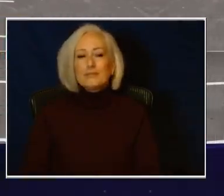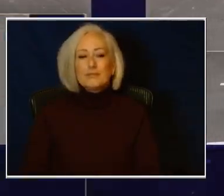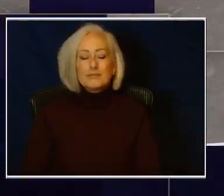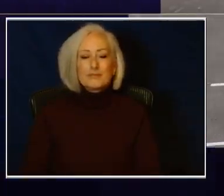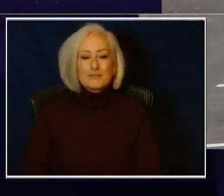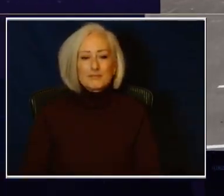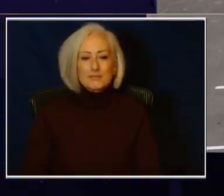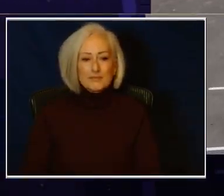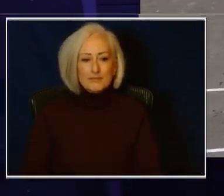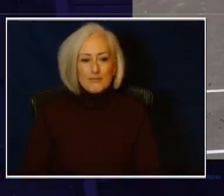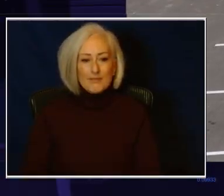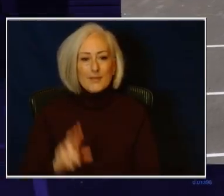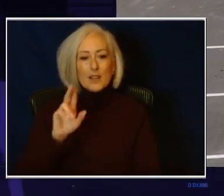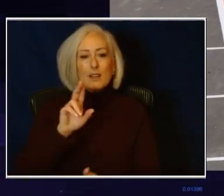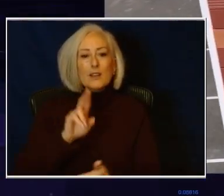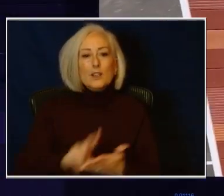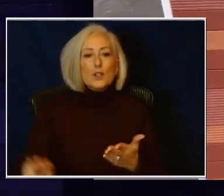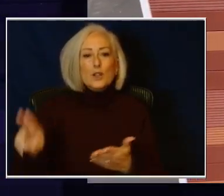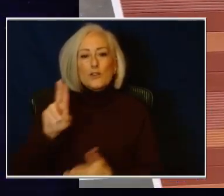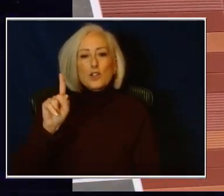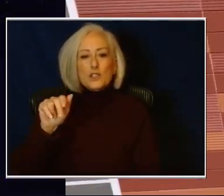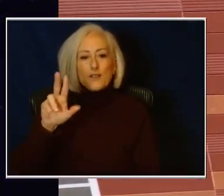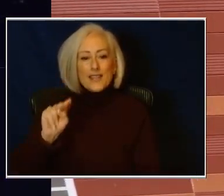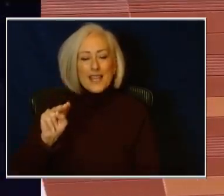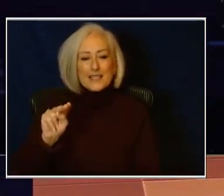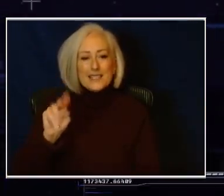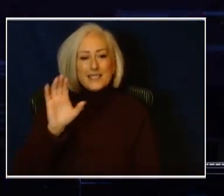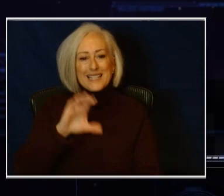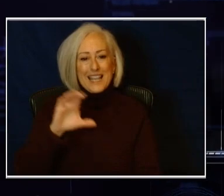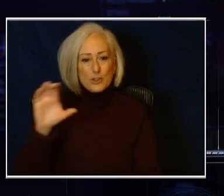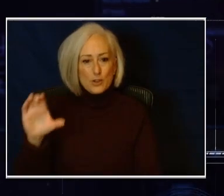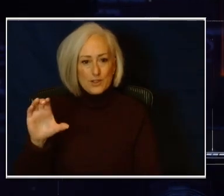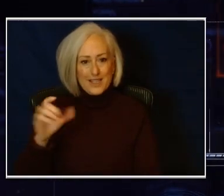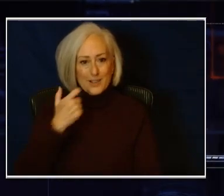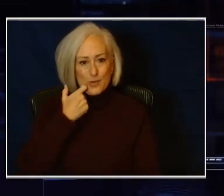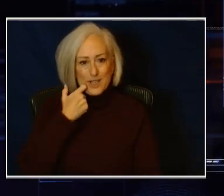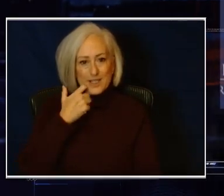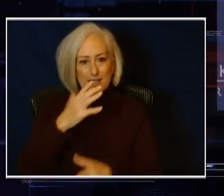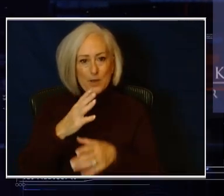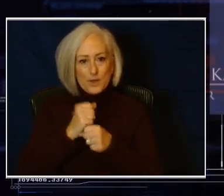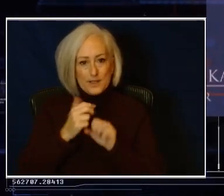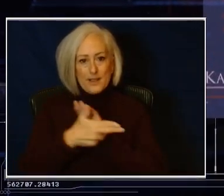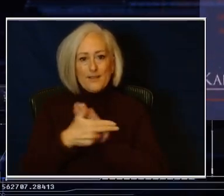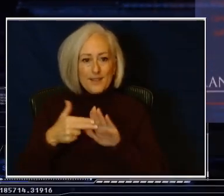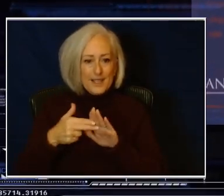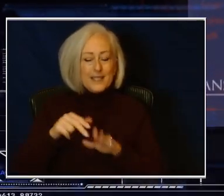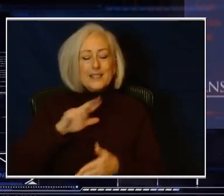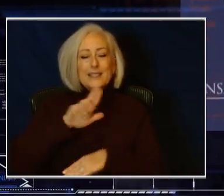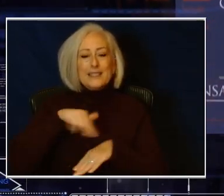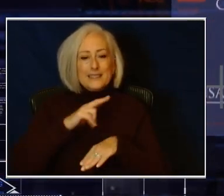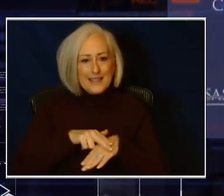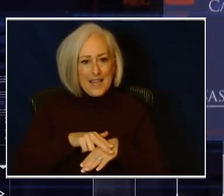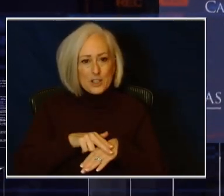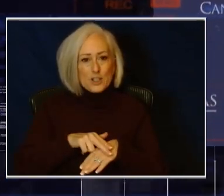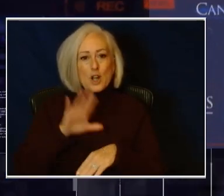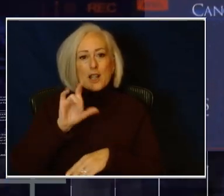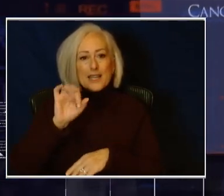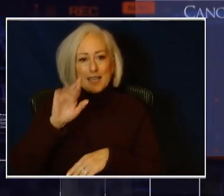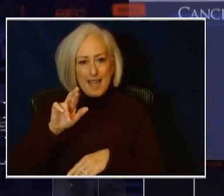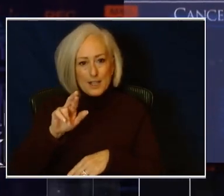The University of Kansas Cancer Center has received National Cancer Institute's